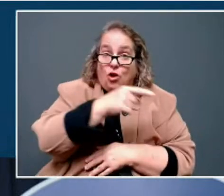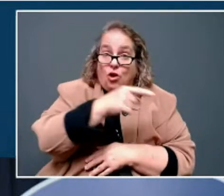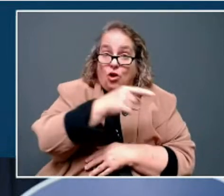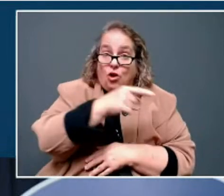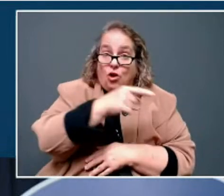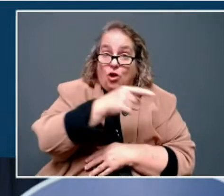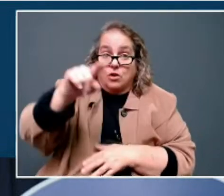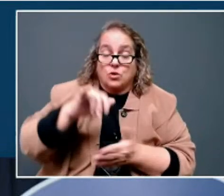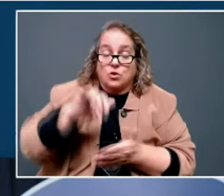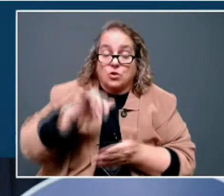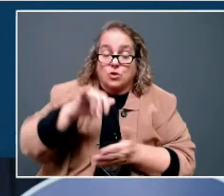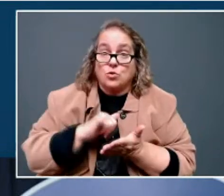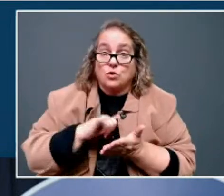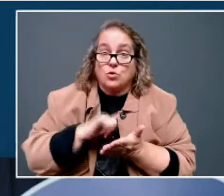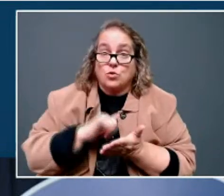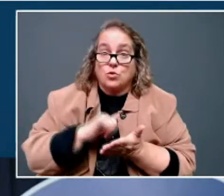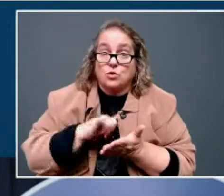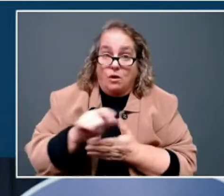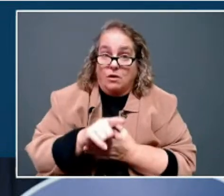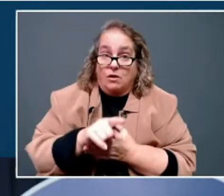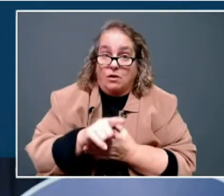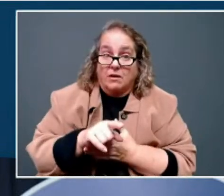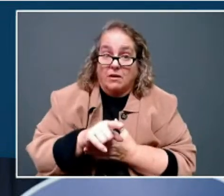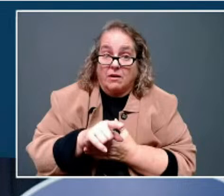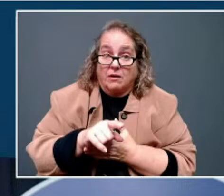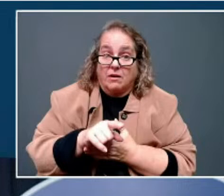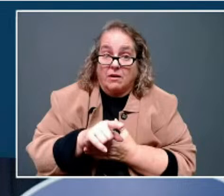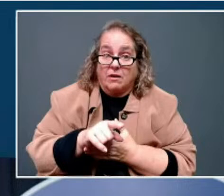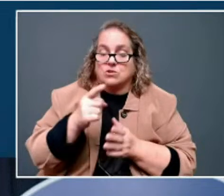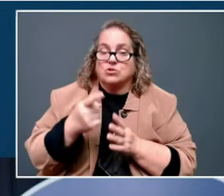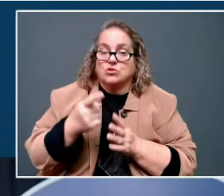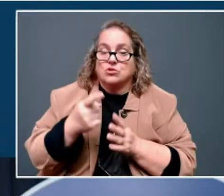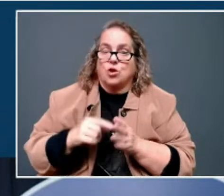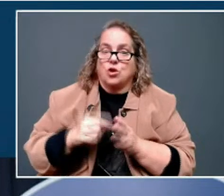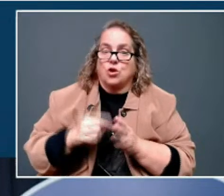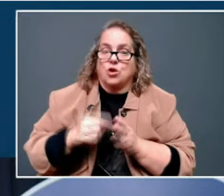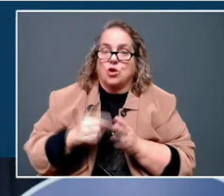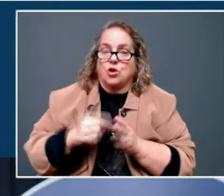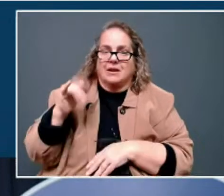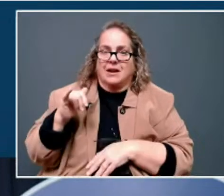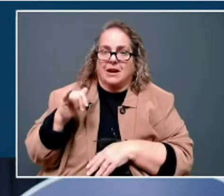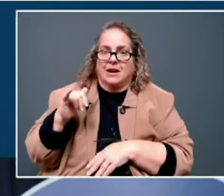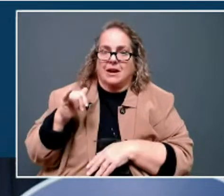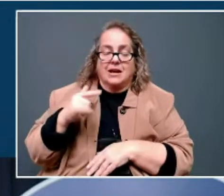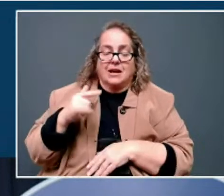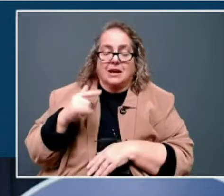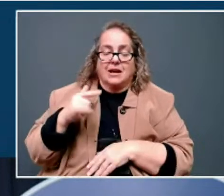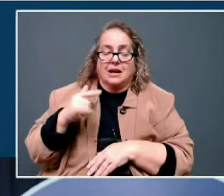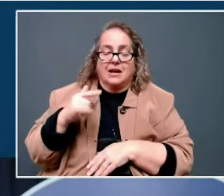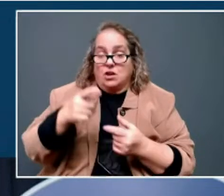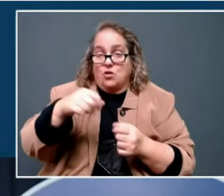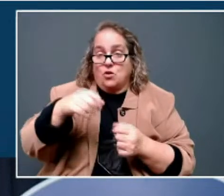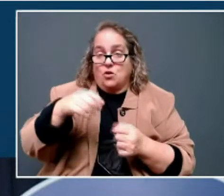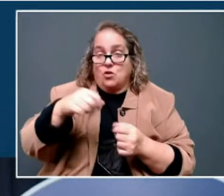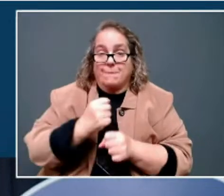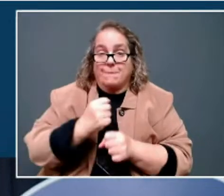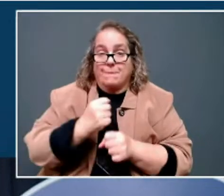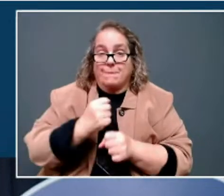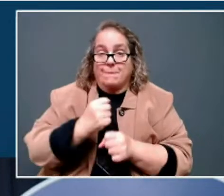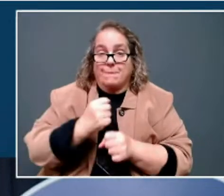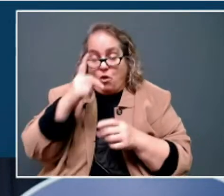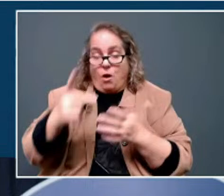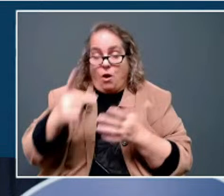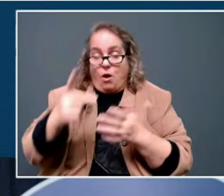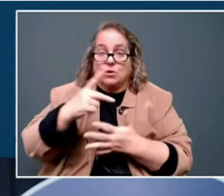Omicron journey a couple weeks ahead of Kentucky. Even after adjusting for population size, the rate of disease in New